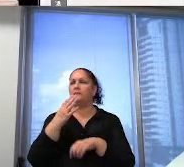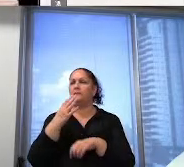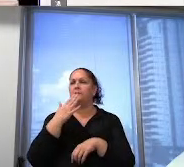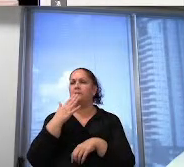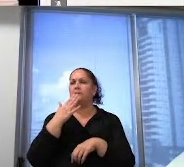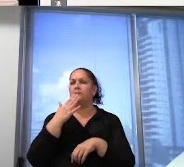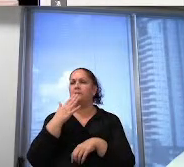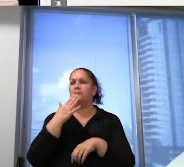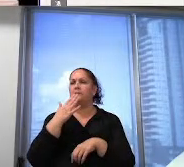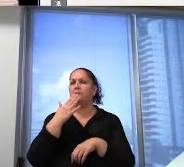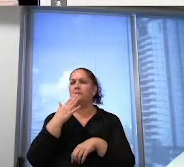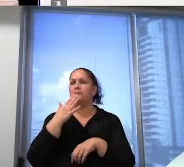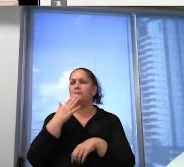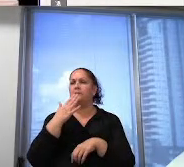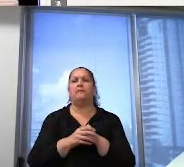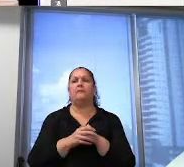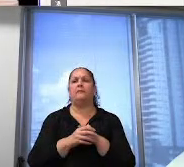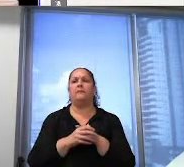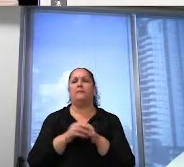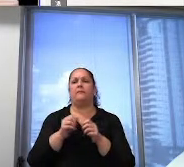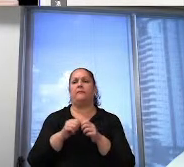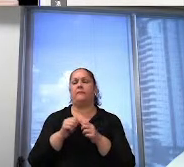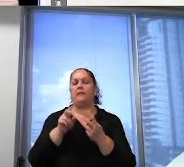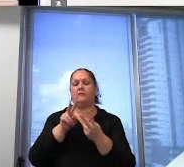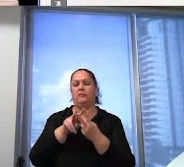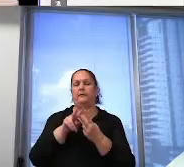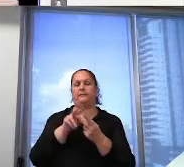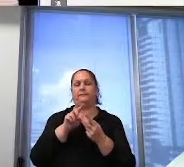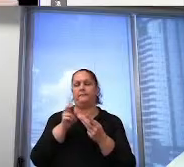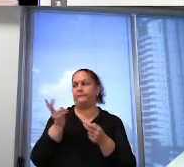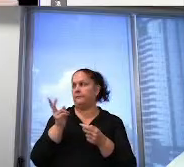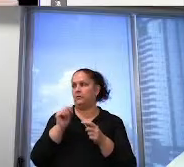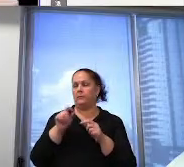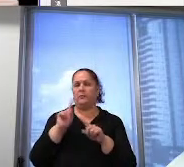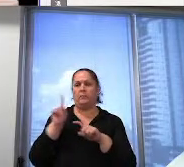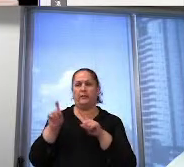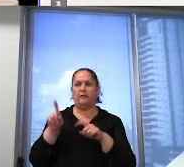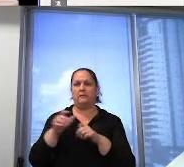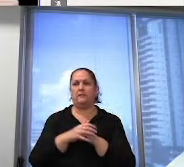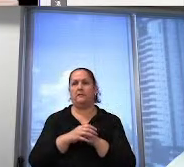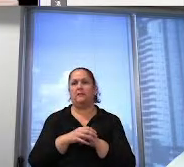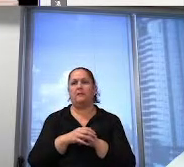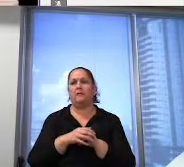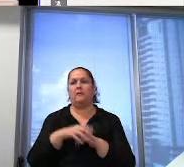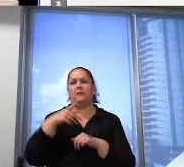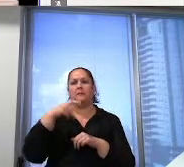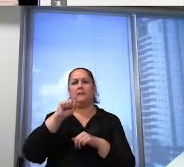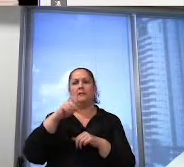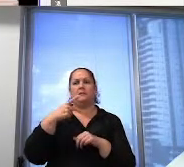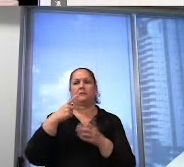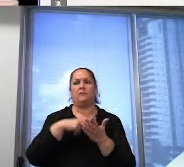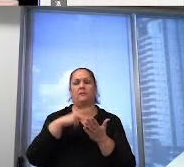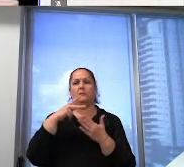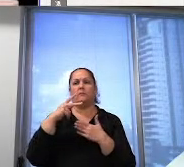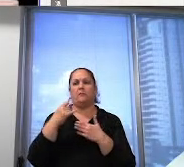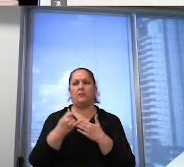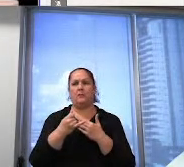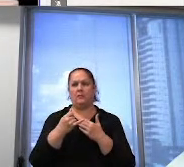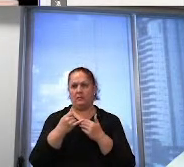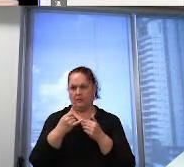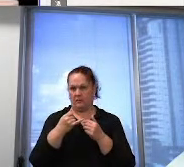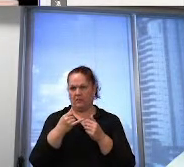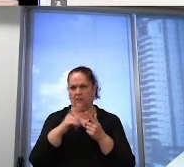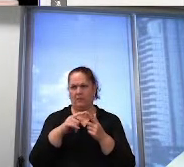Yes, thank you. This again would be for Mr. Melendez and Mr. Burgermeister. Related to the PSP